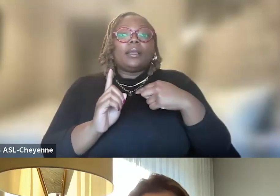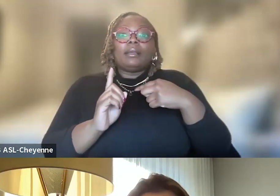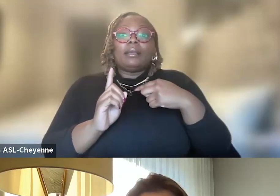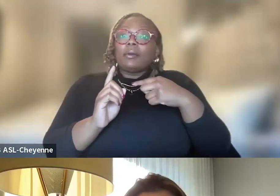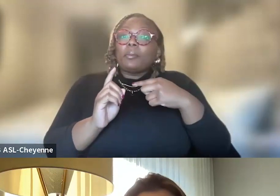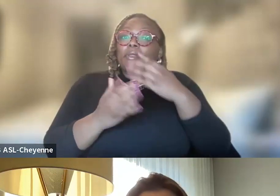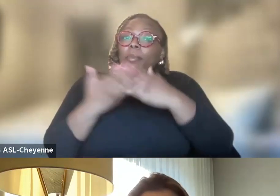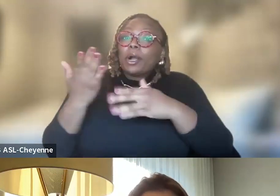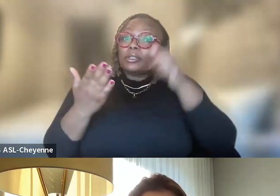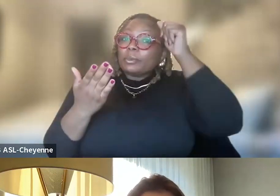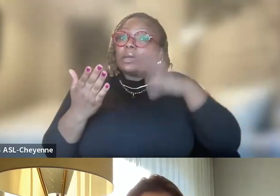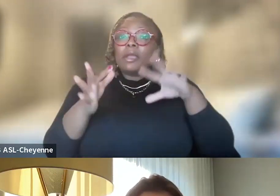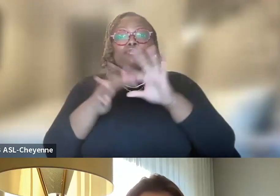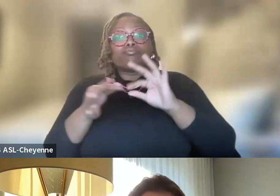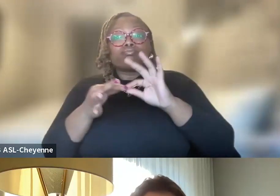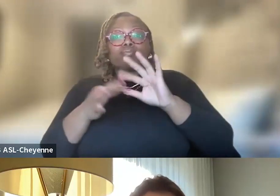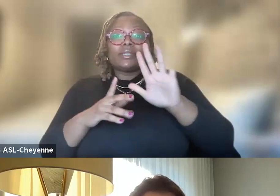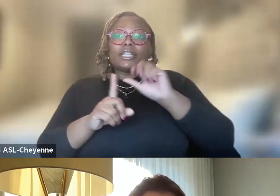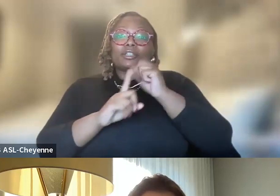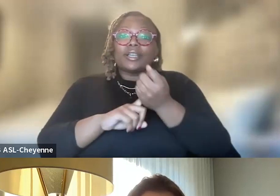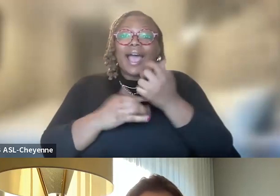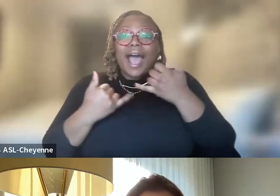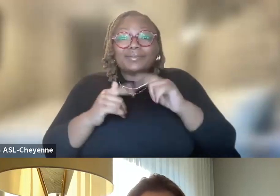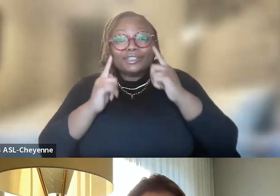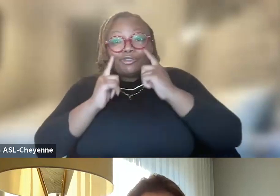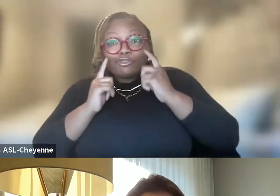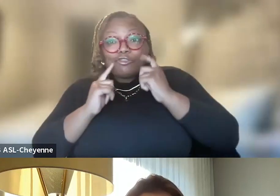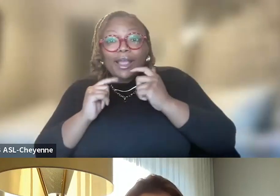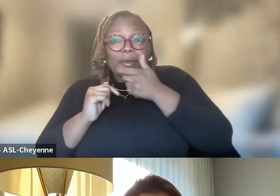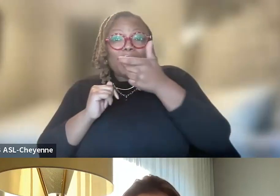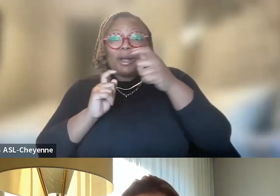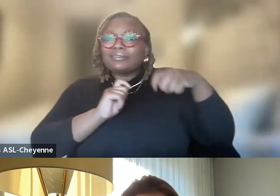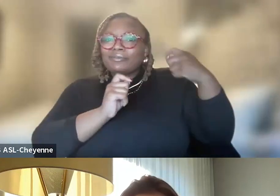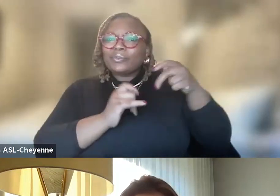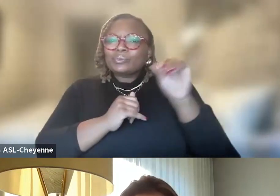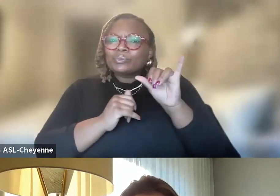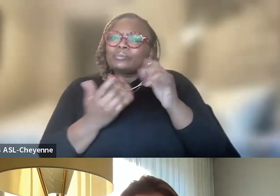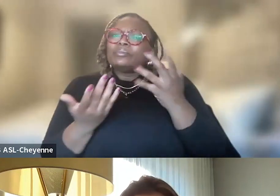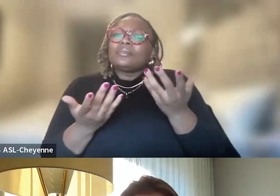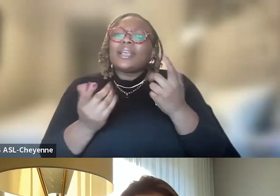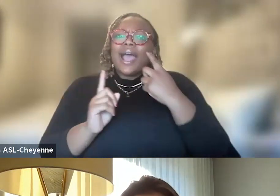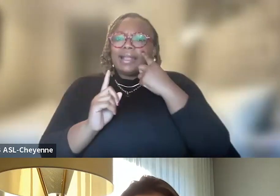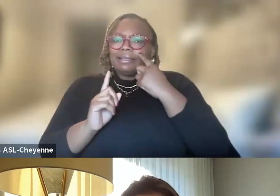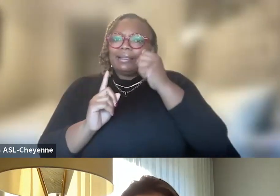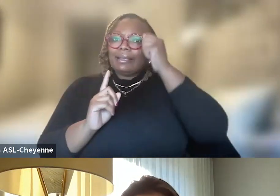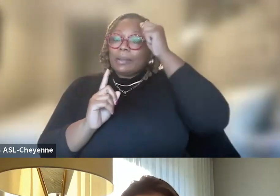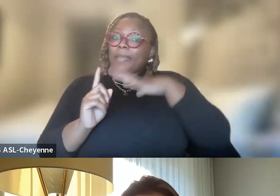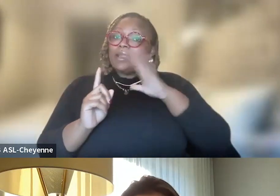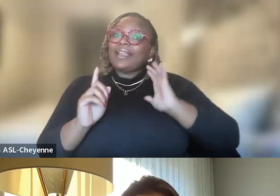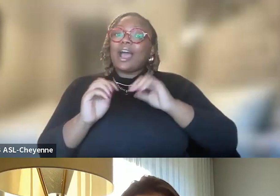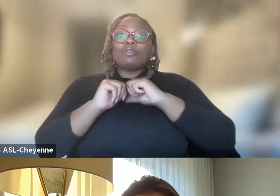the parts that I'm still crying until nowadays watching the film, because I think men in our